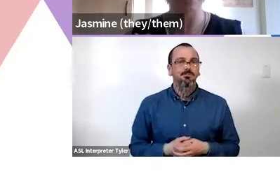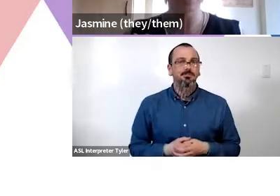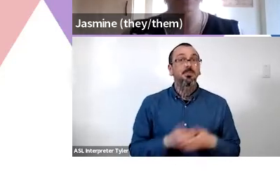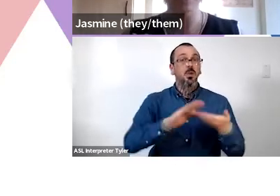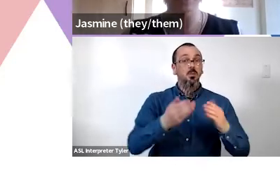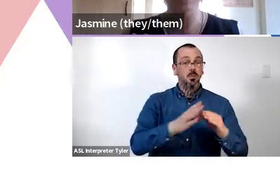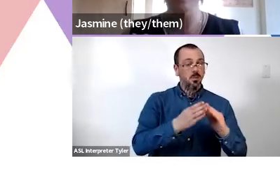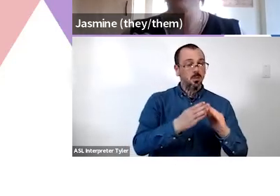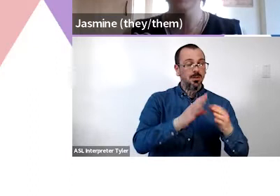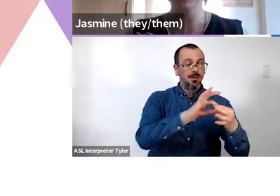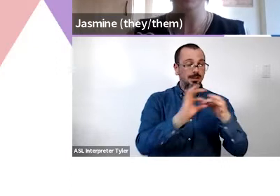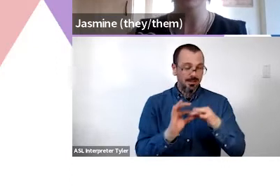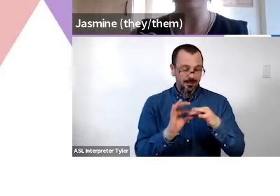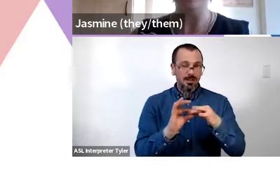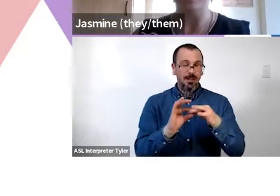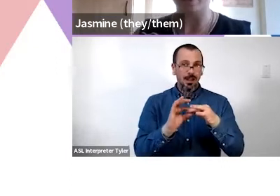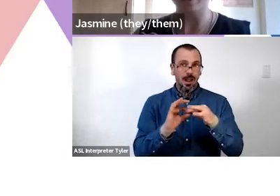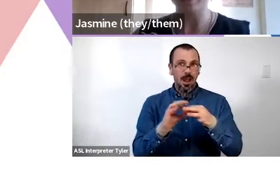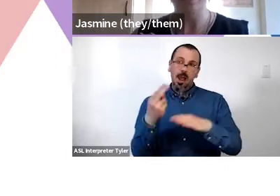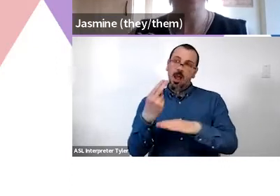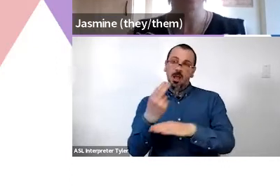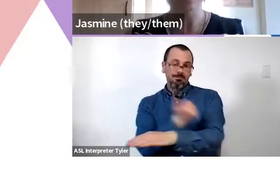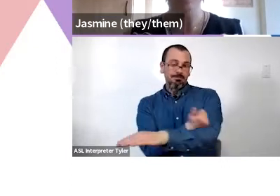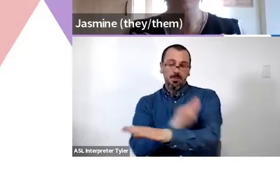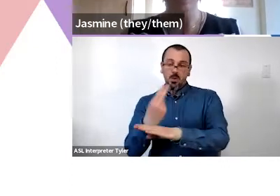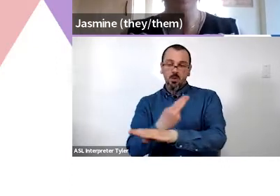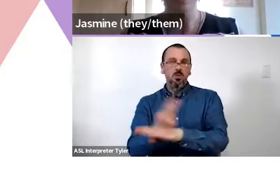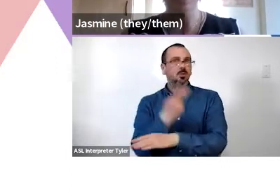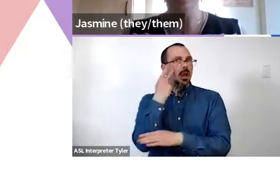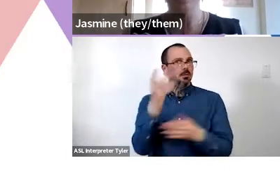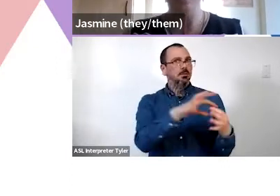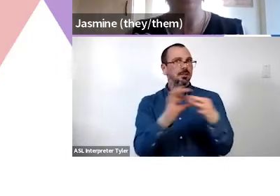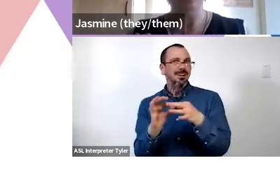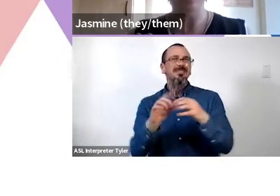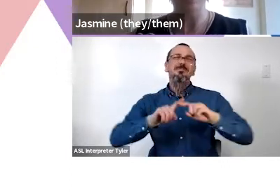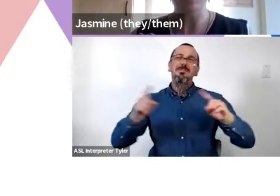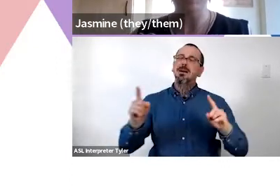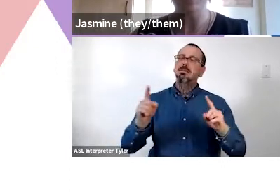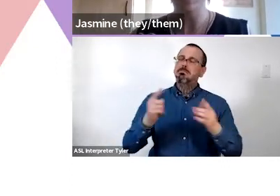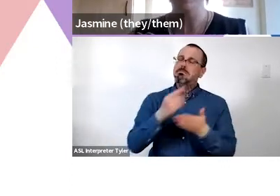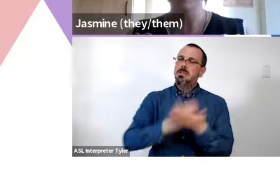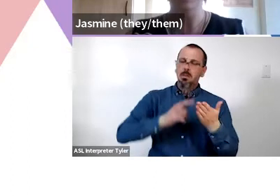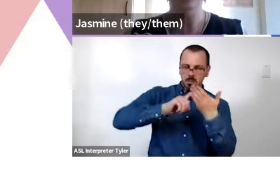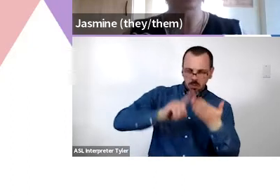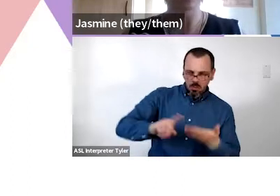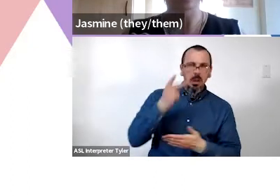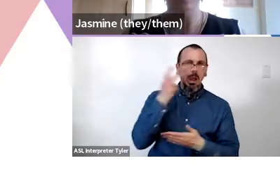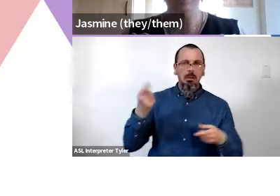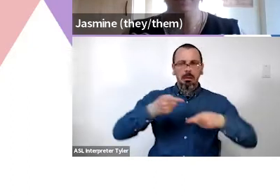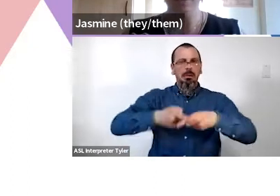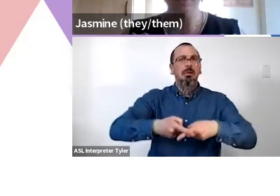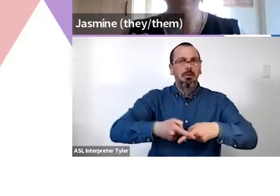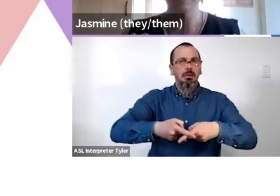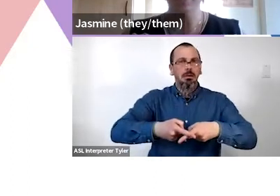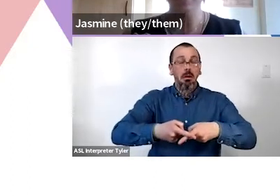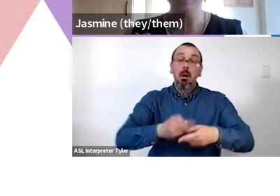connectedness and substance use, but there have been conflicting findings. Some have found that higher connectedness to the community was associated with higher